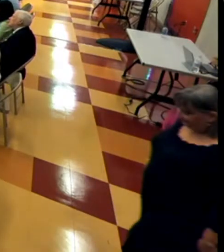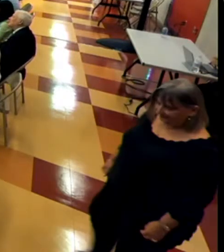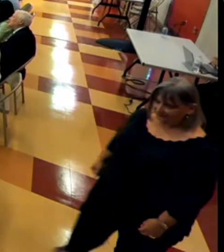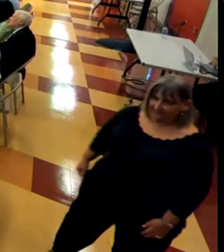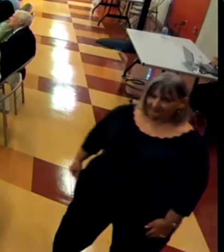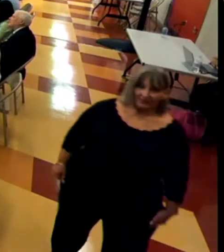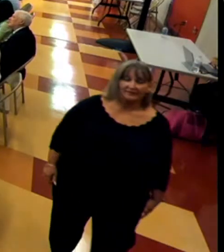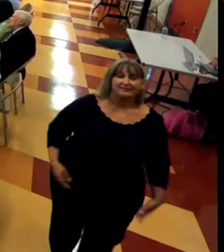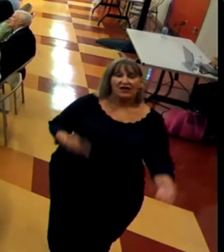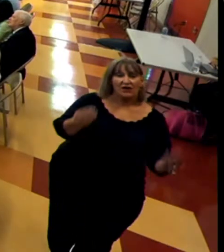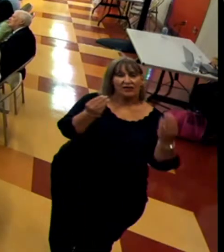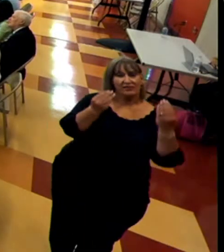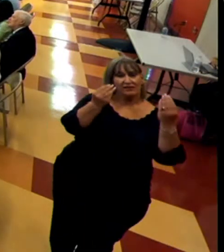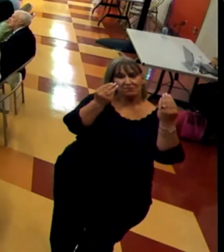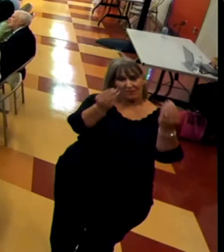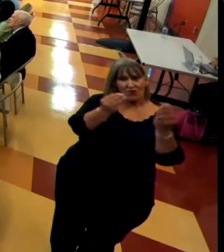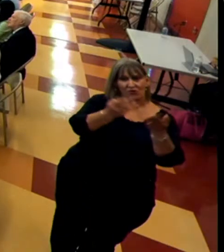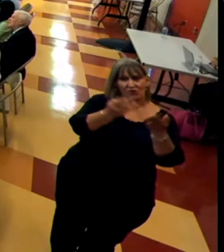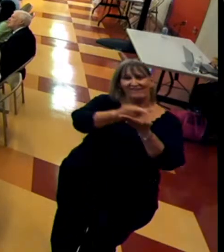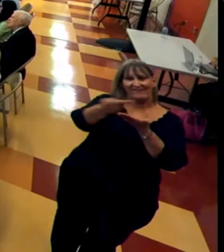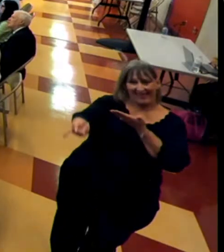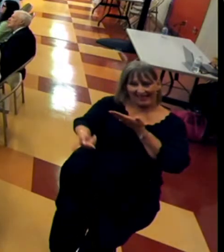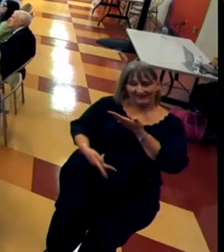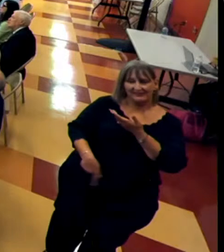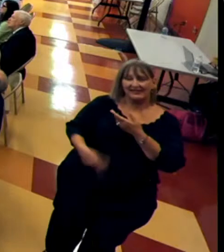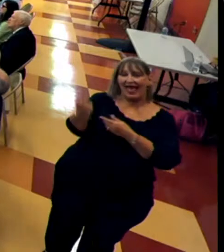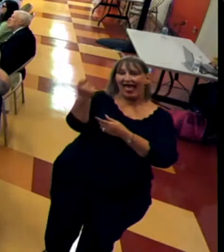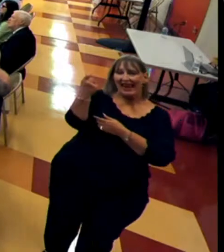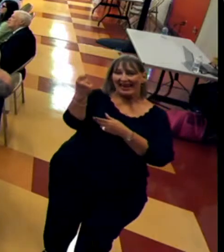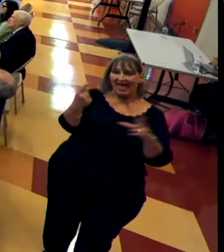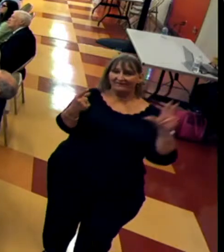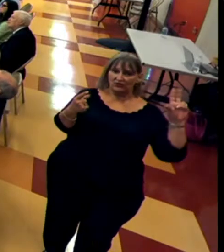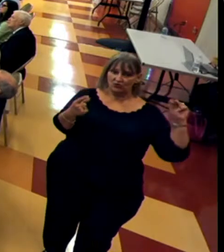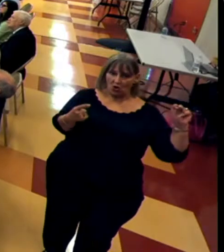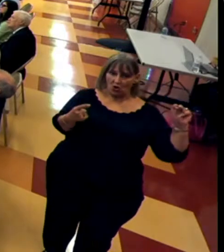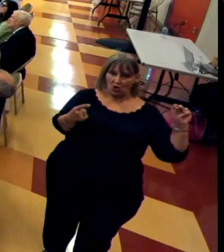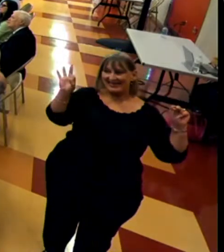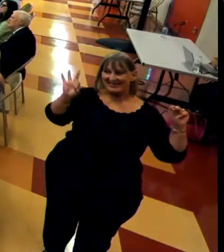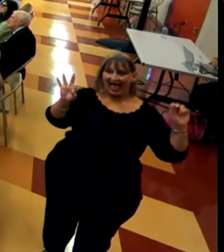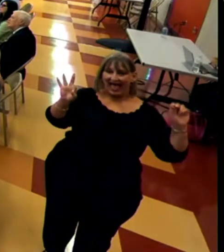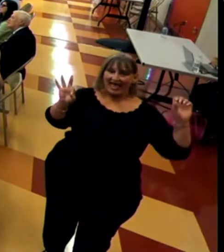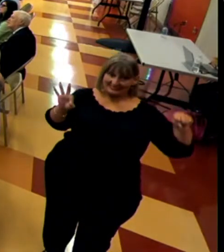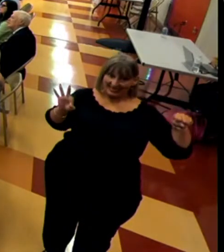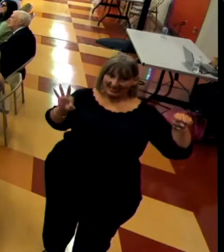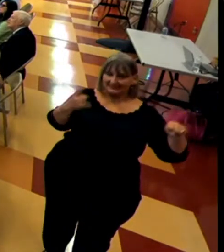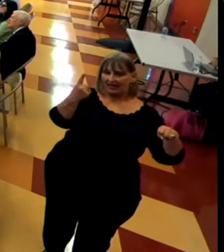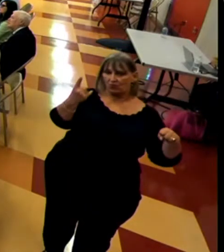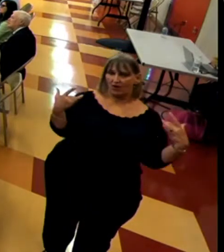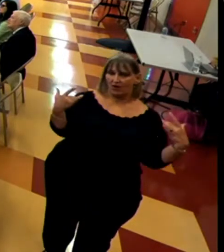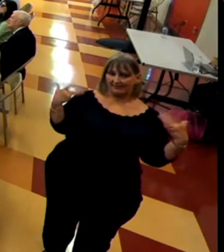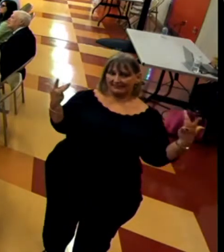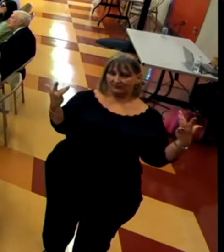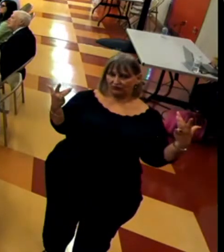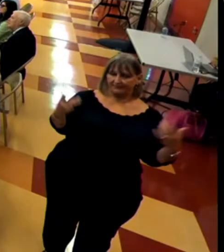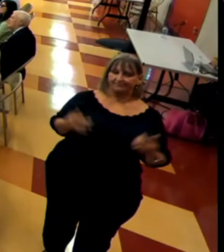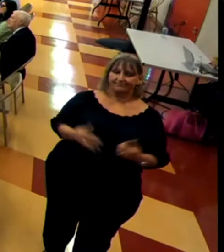Motion fails. I have 11 nays, 9 yays, and an abstention.